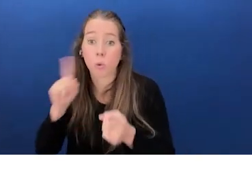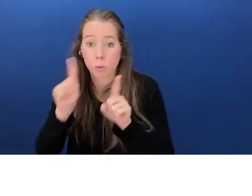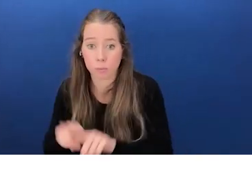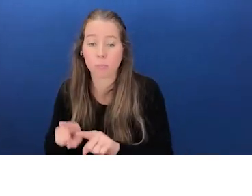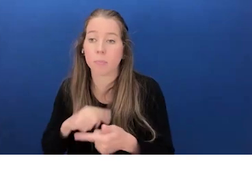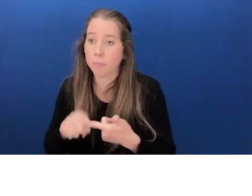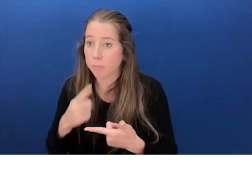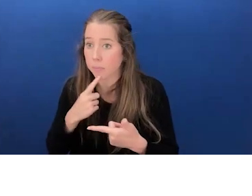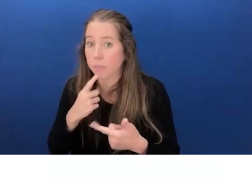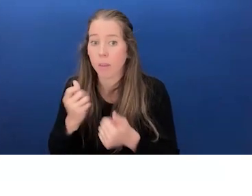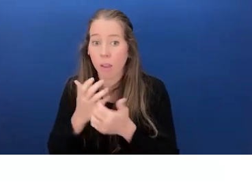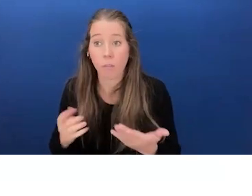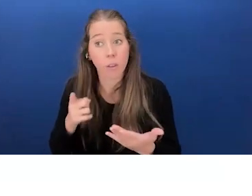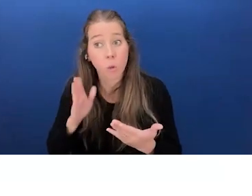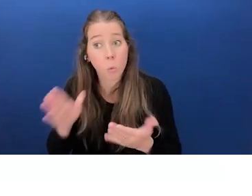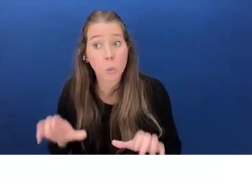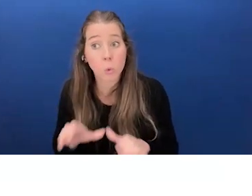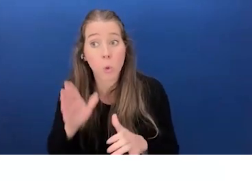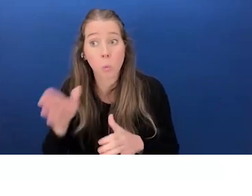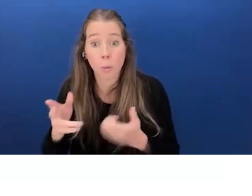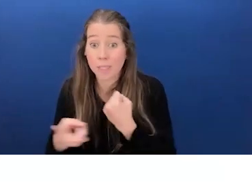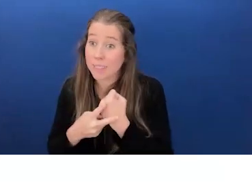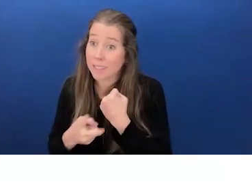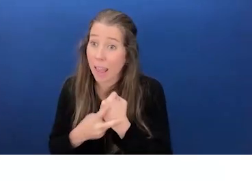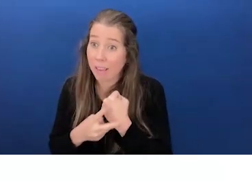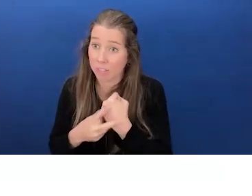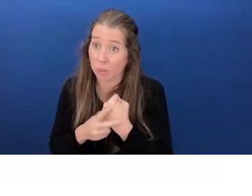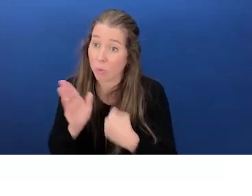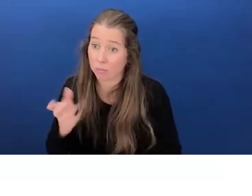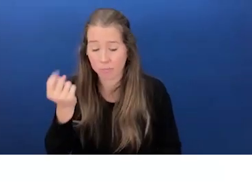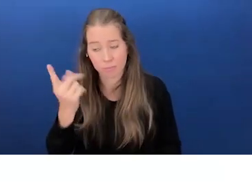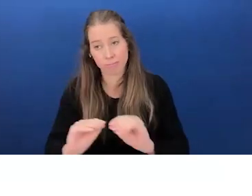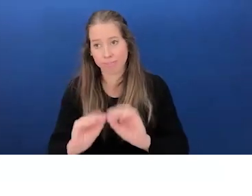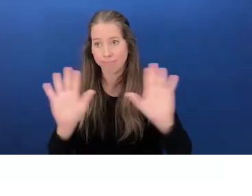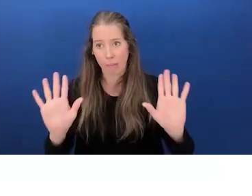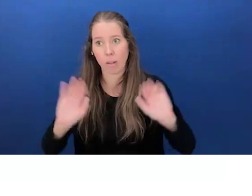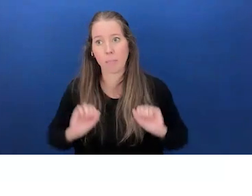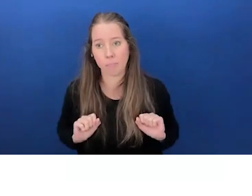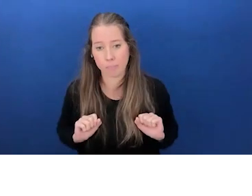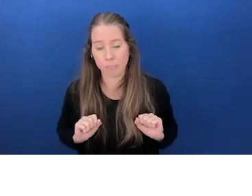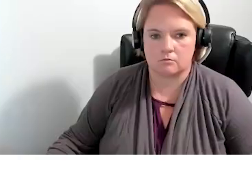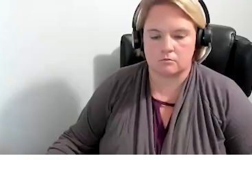say, everything you're about to do is going to be saved. Now, let's be clear about this. What